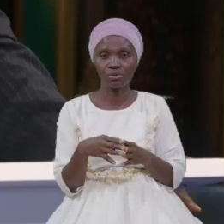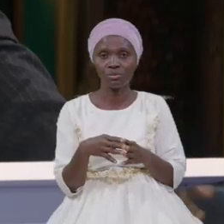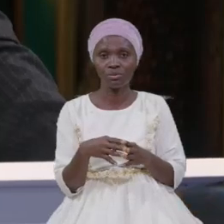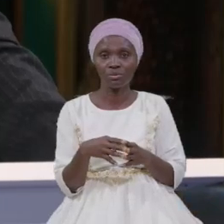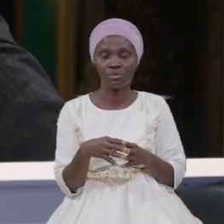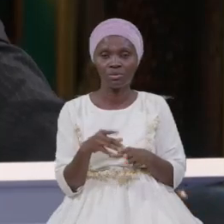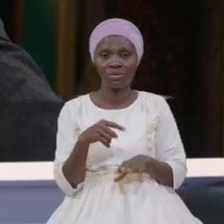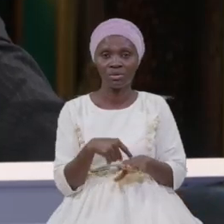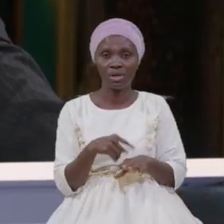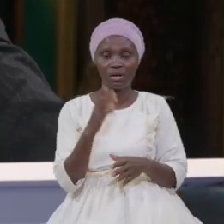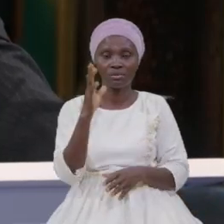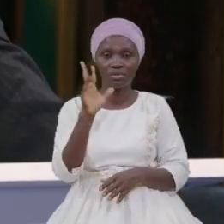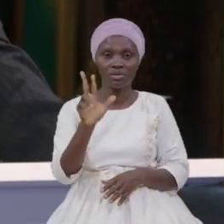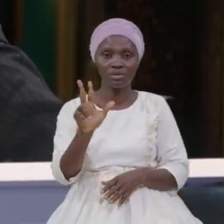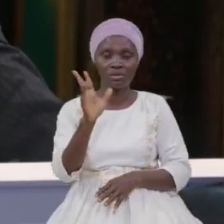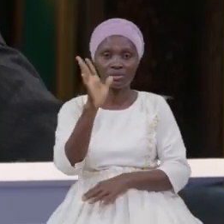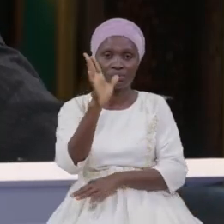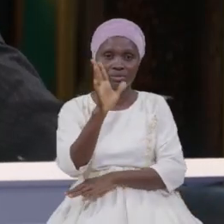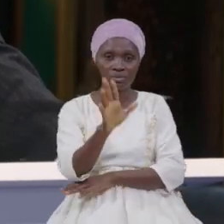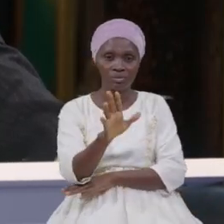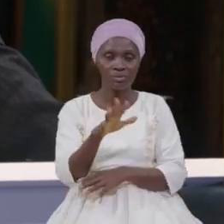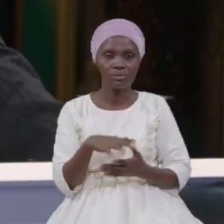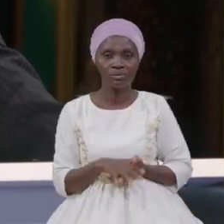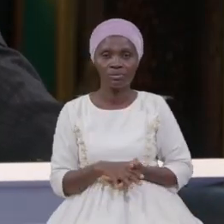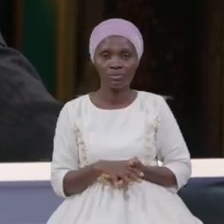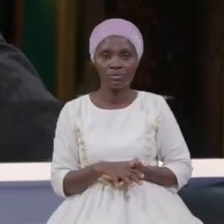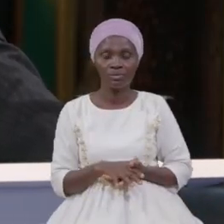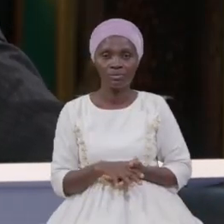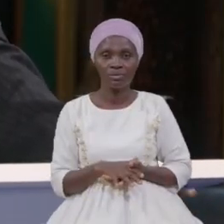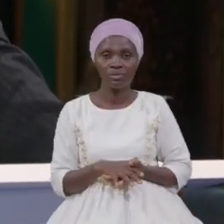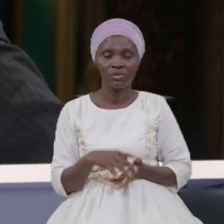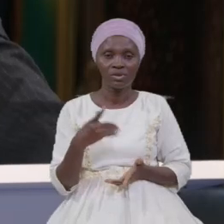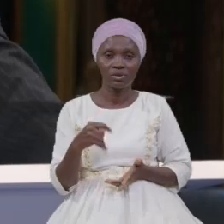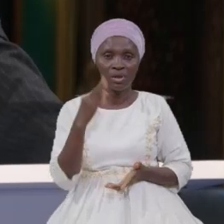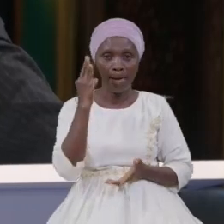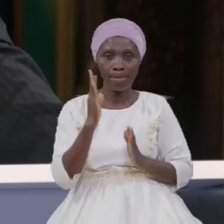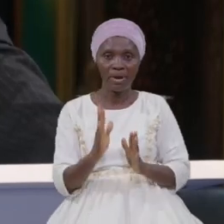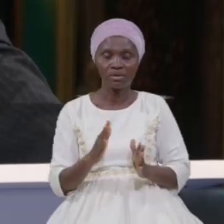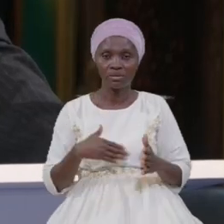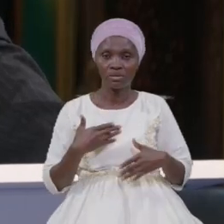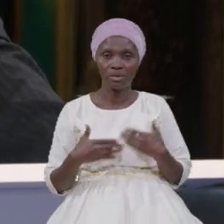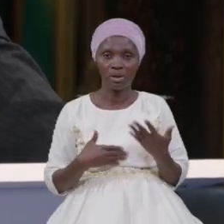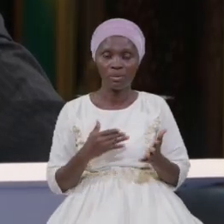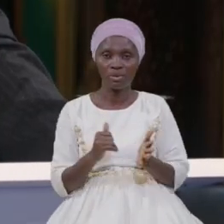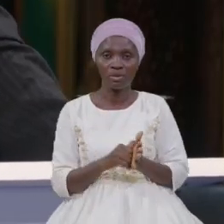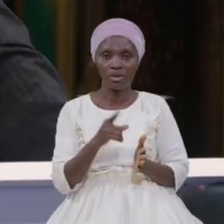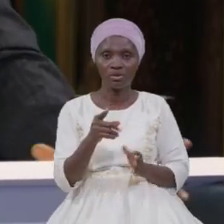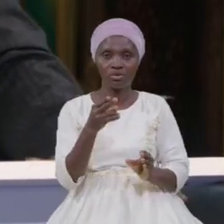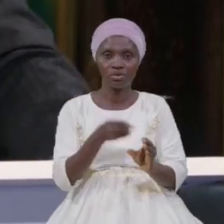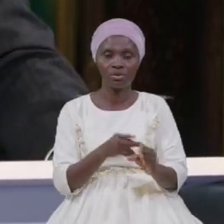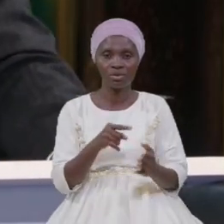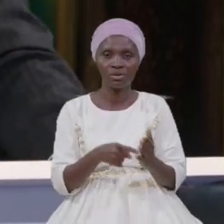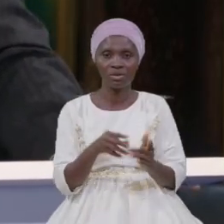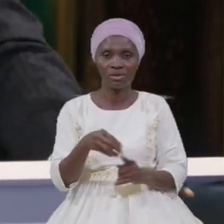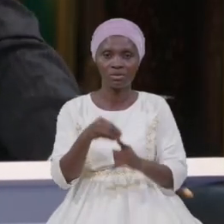The pastor will be delighted to have you join this special banquet. The Alpha Location Believers